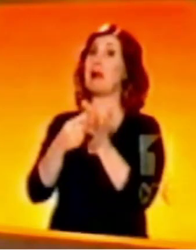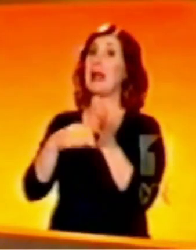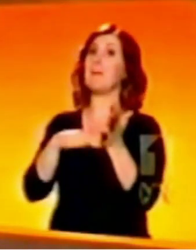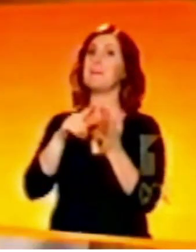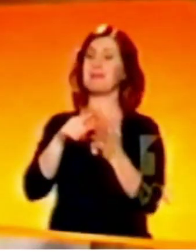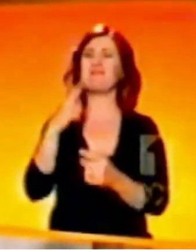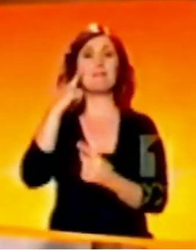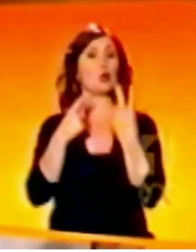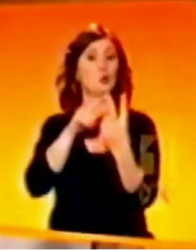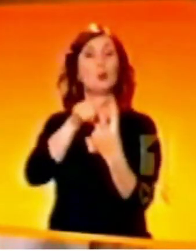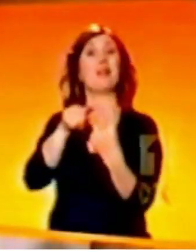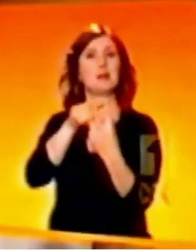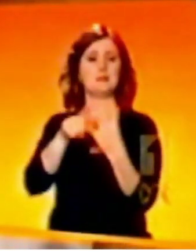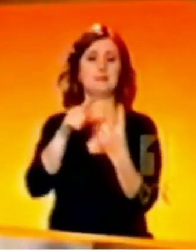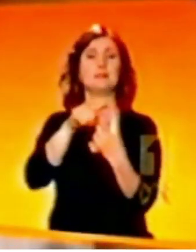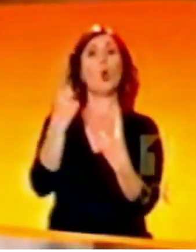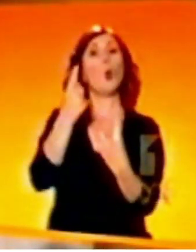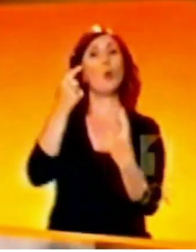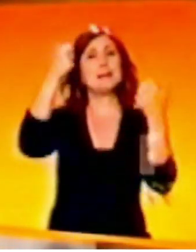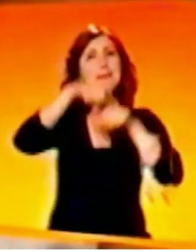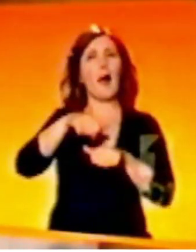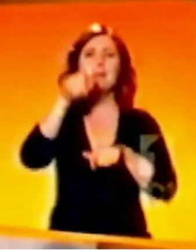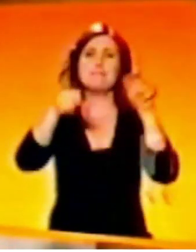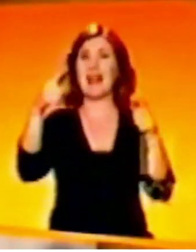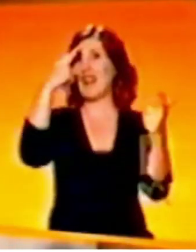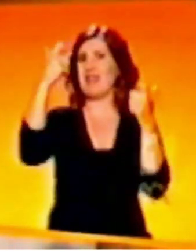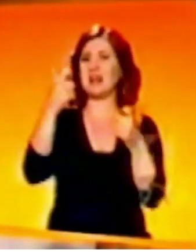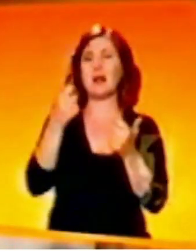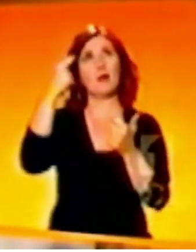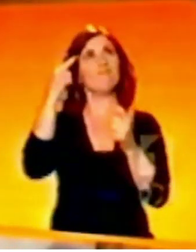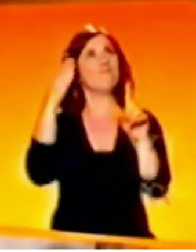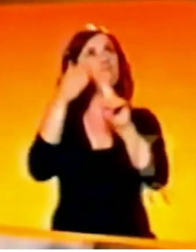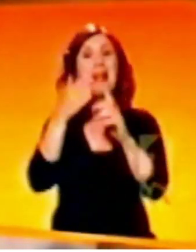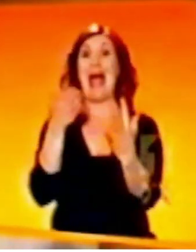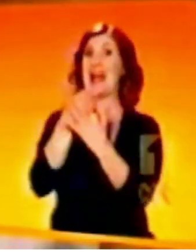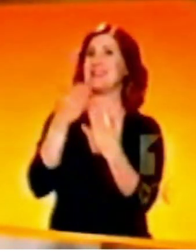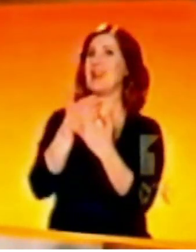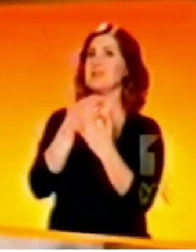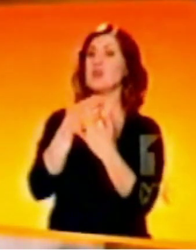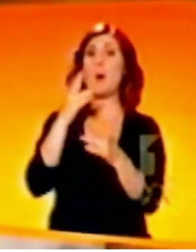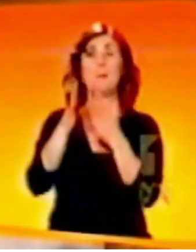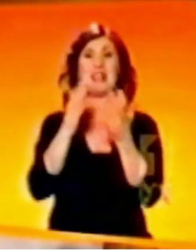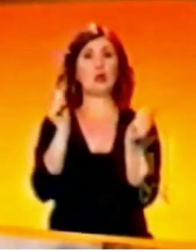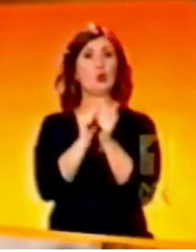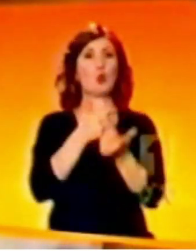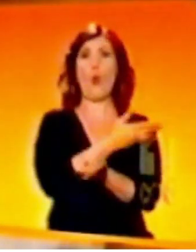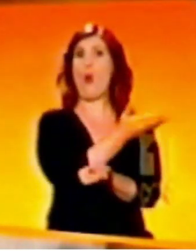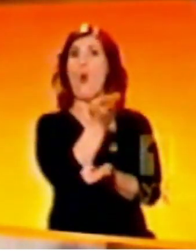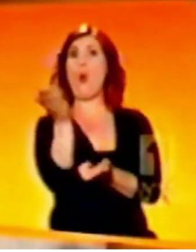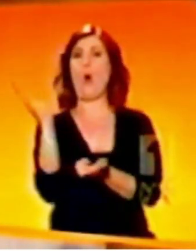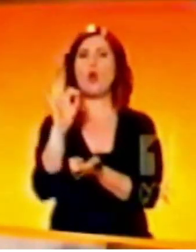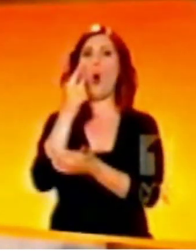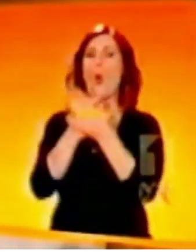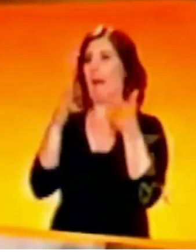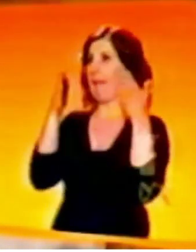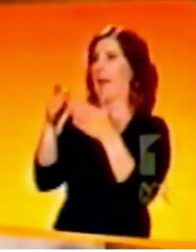the smart inventors will invent with access in mind, so that inventions are for everyone, not just for the 80% of Australians who don't